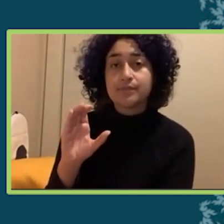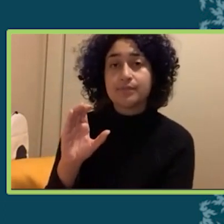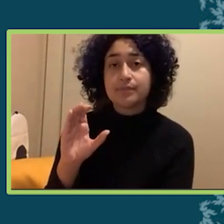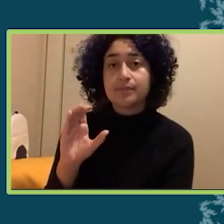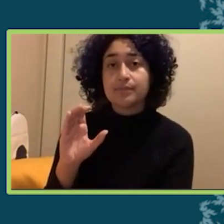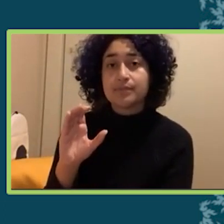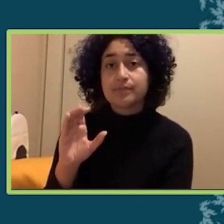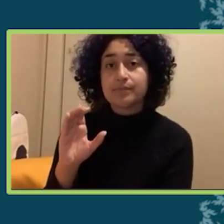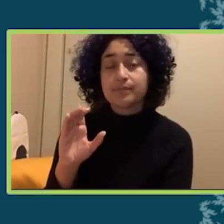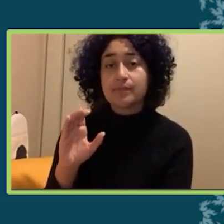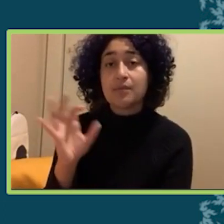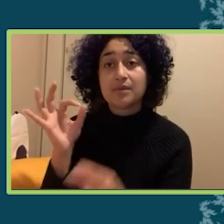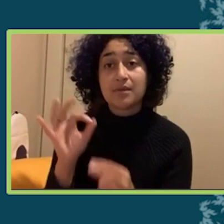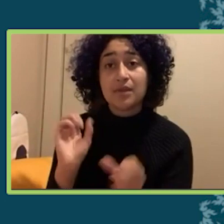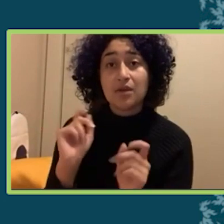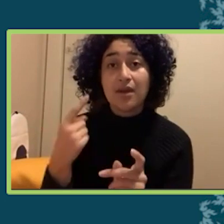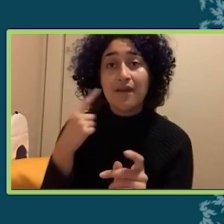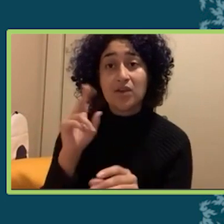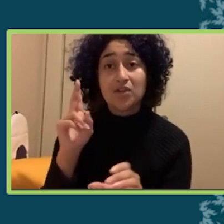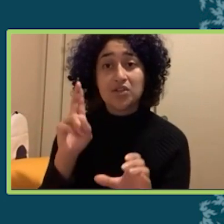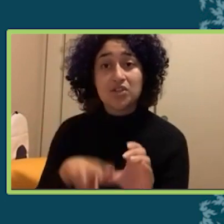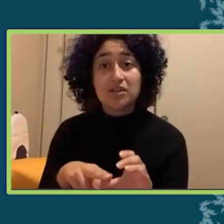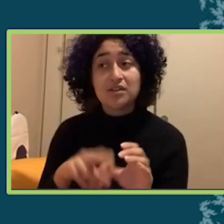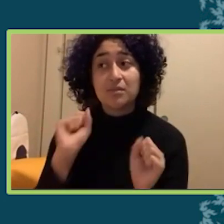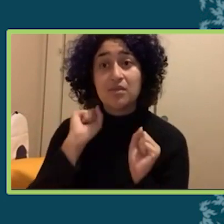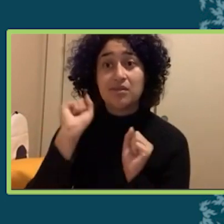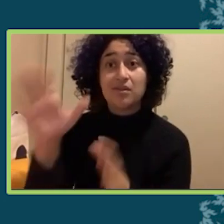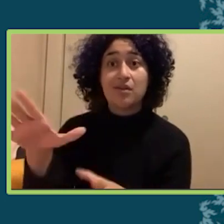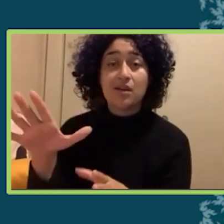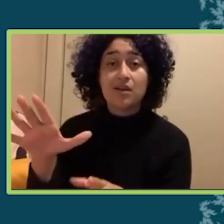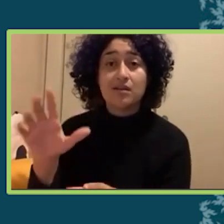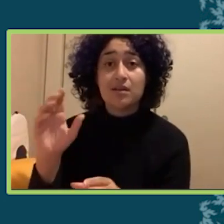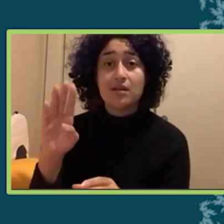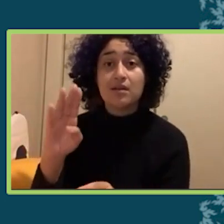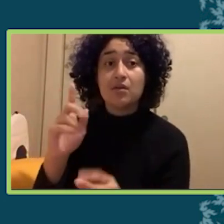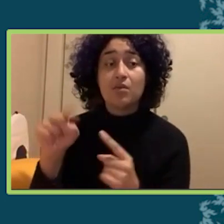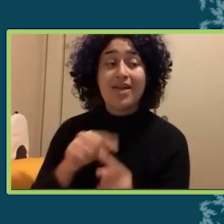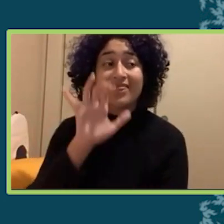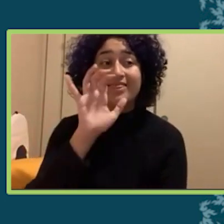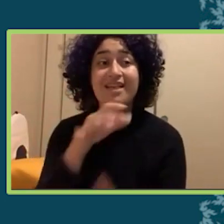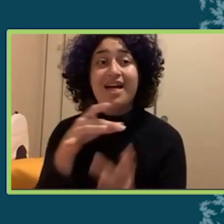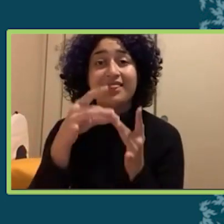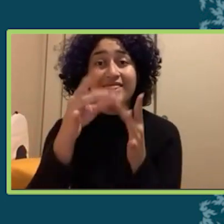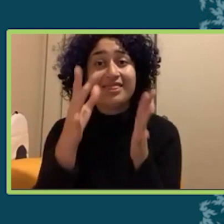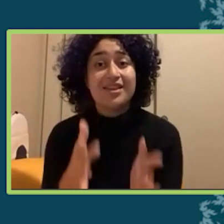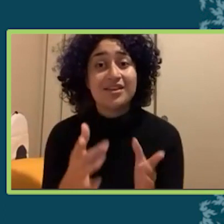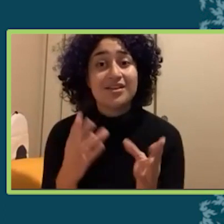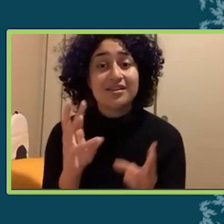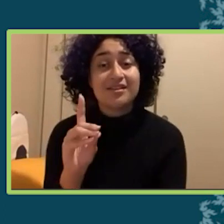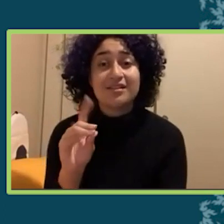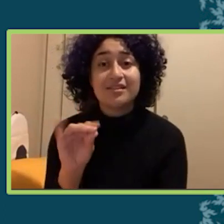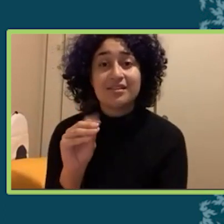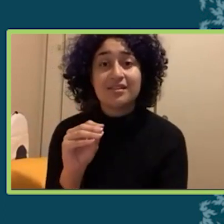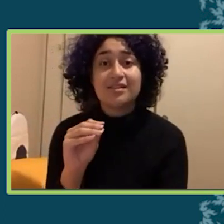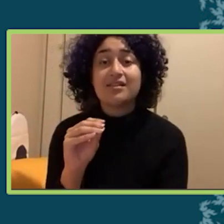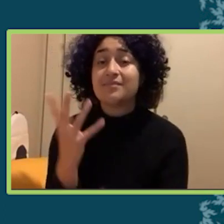It was perfectly okay for chairs to be thrown across the room by that ASD leader, right? Everybody knows who I'm talking about at